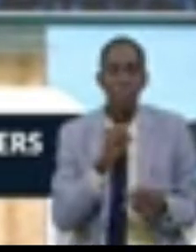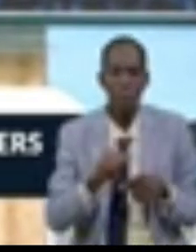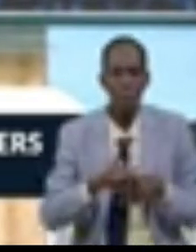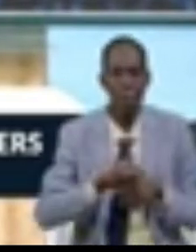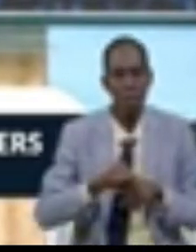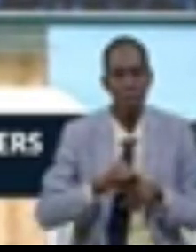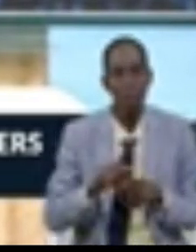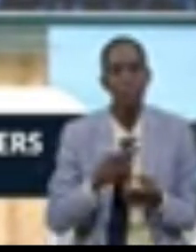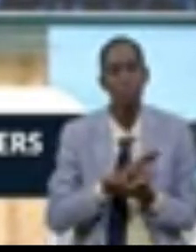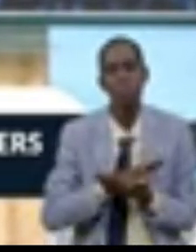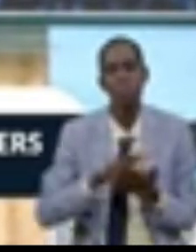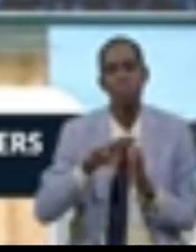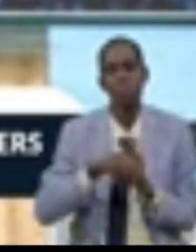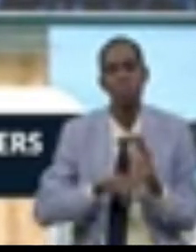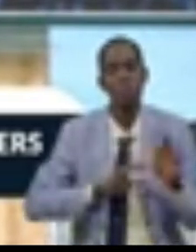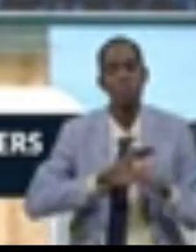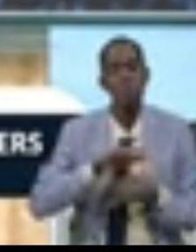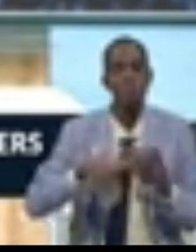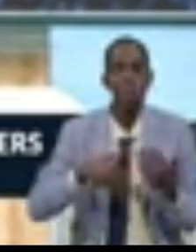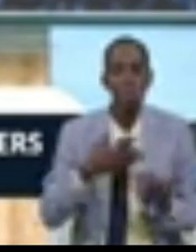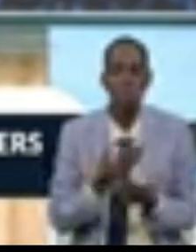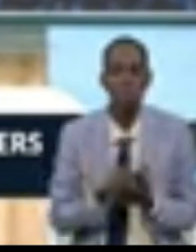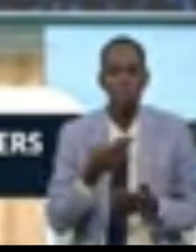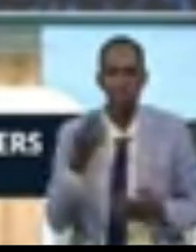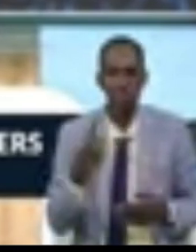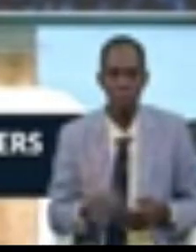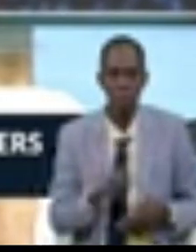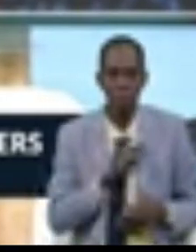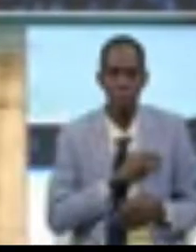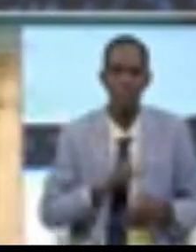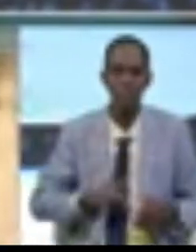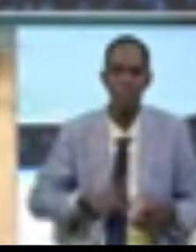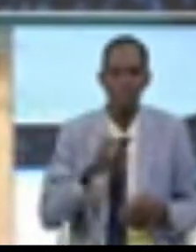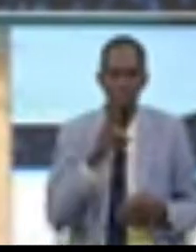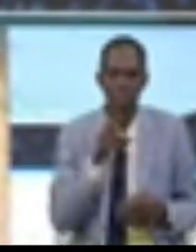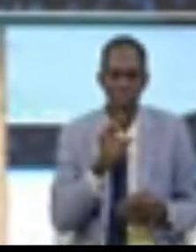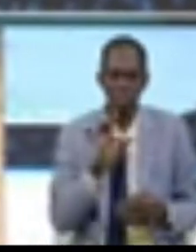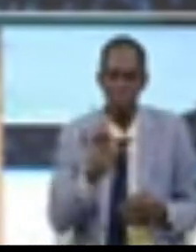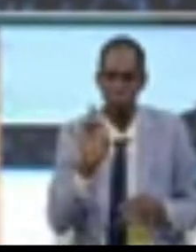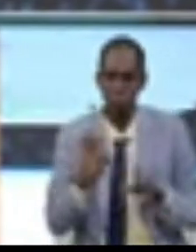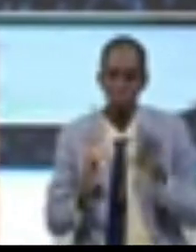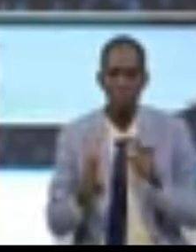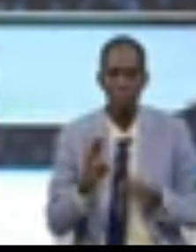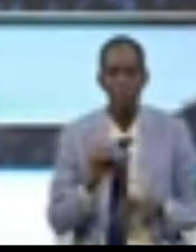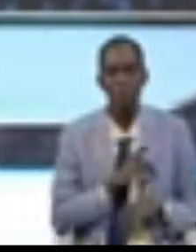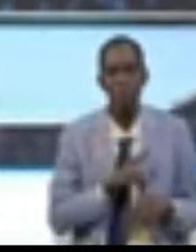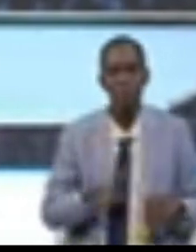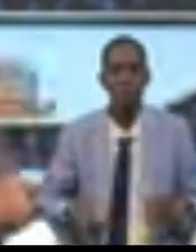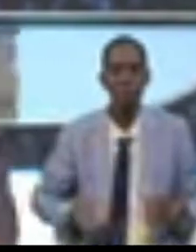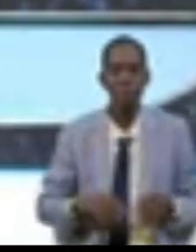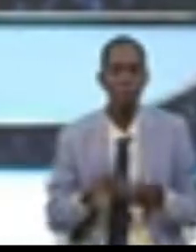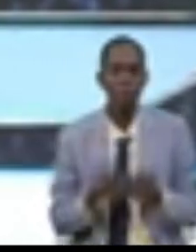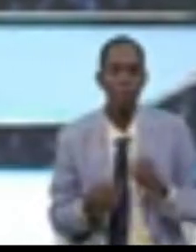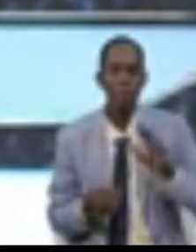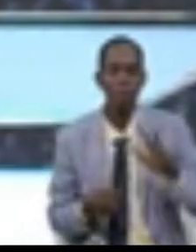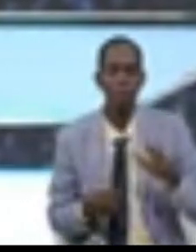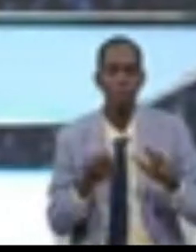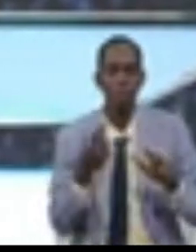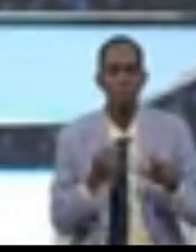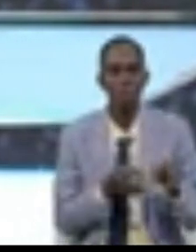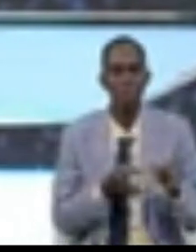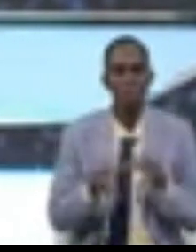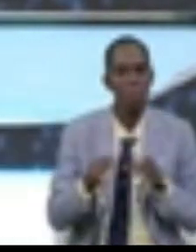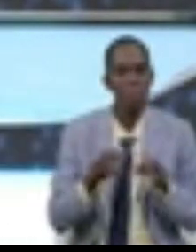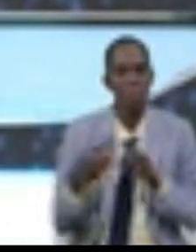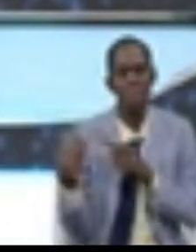righteousness of the members as specified by God. Point number three will be prescribed